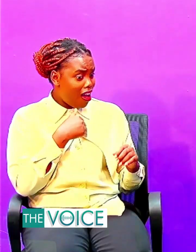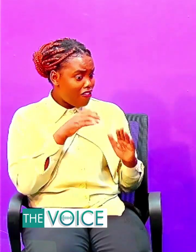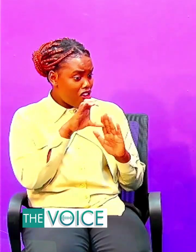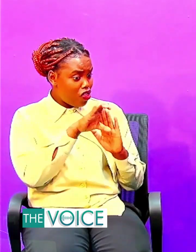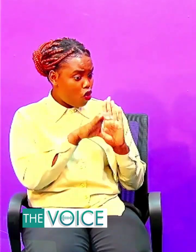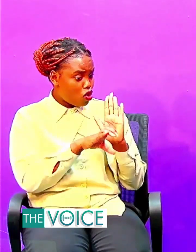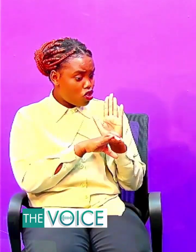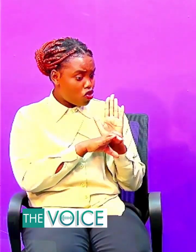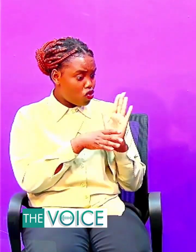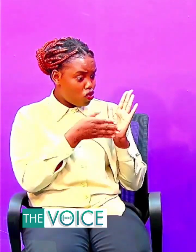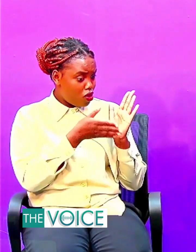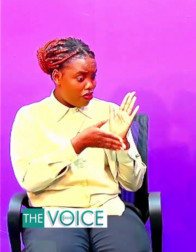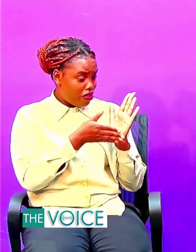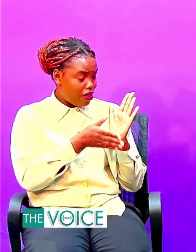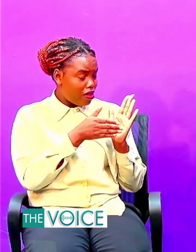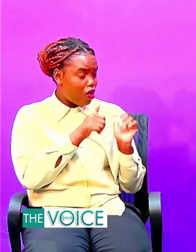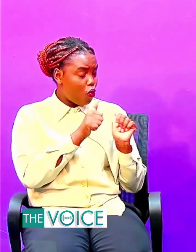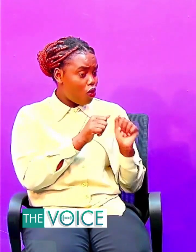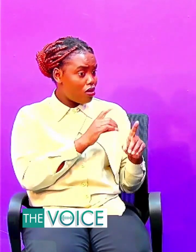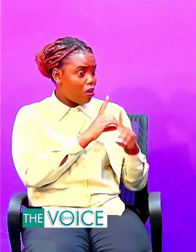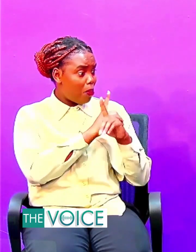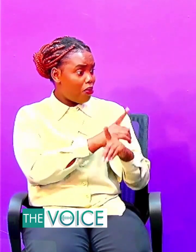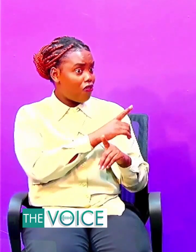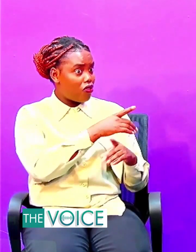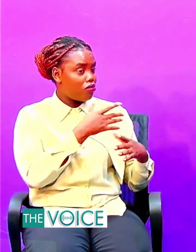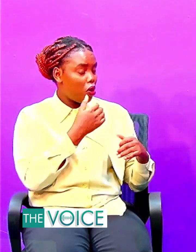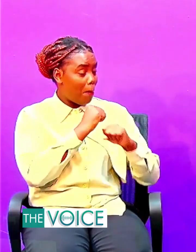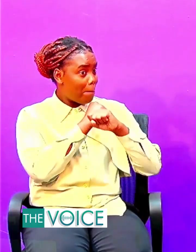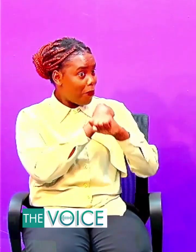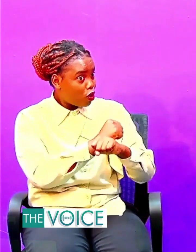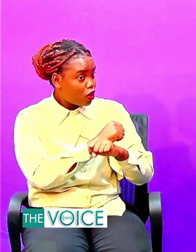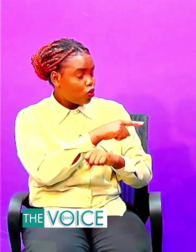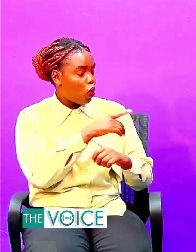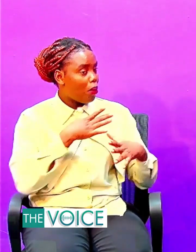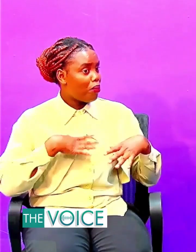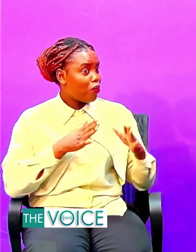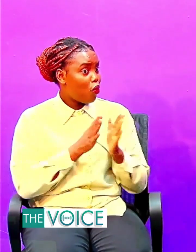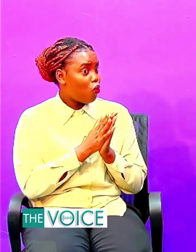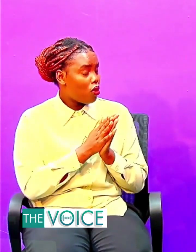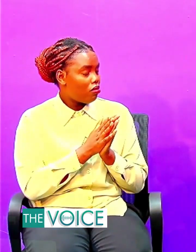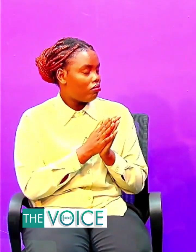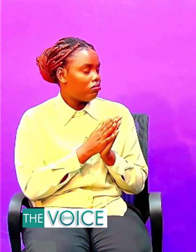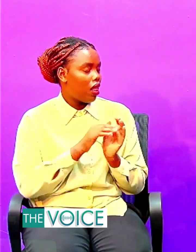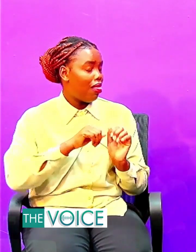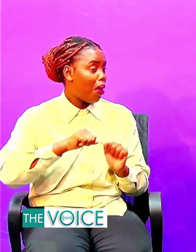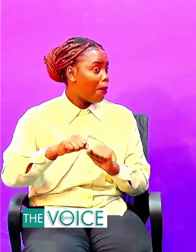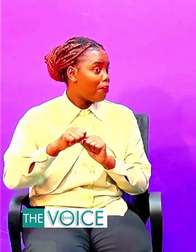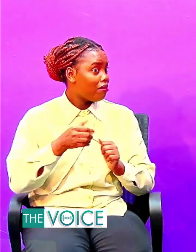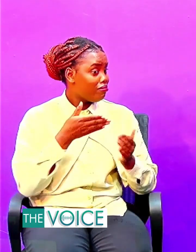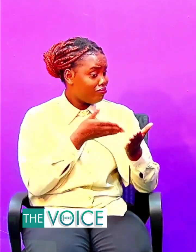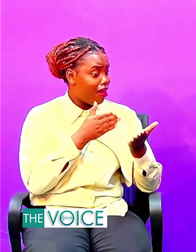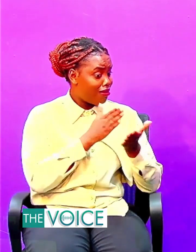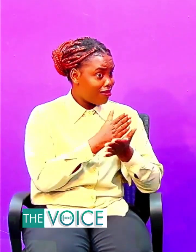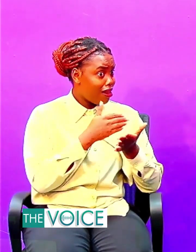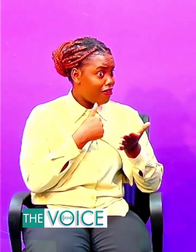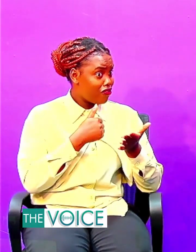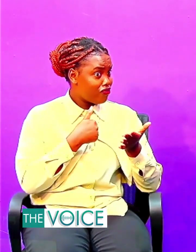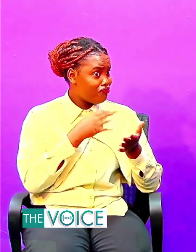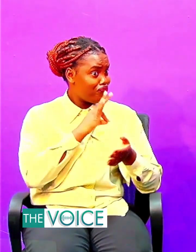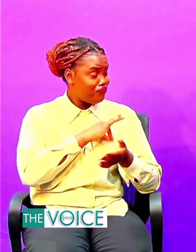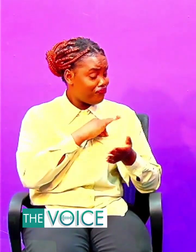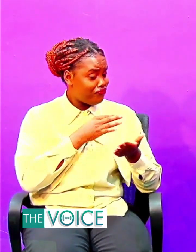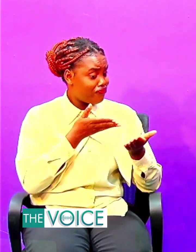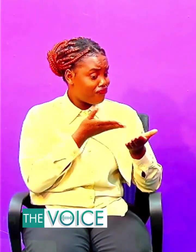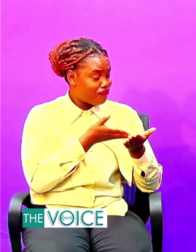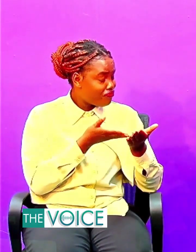Yes, and do we have in the Constitution any part of the Constitution that protects people with epilepsy? And